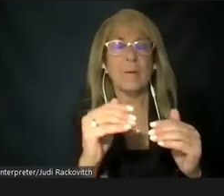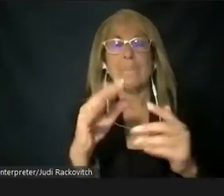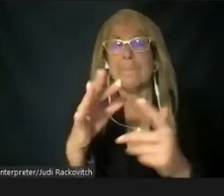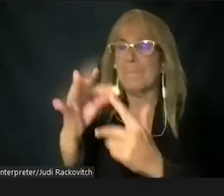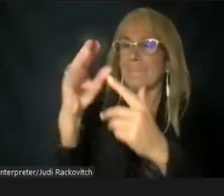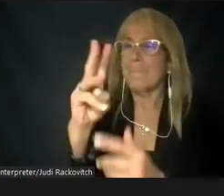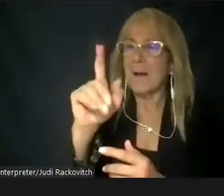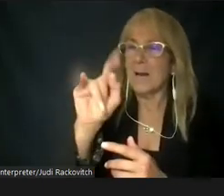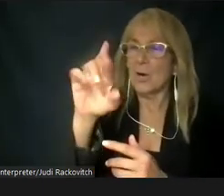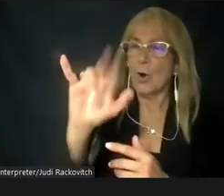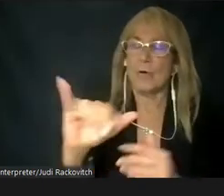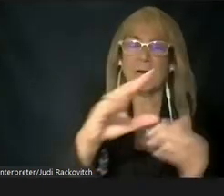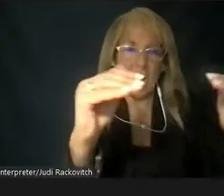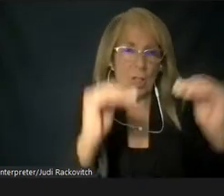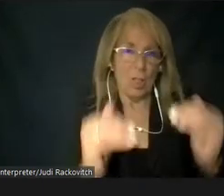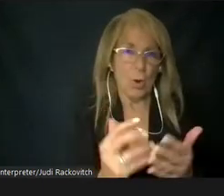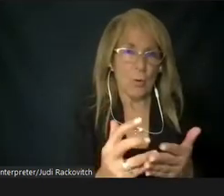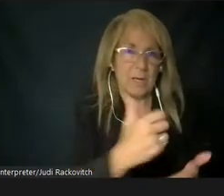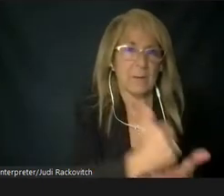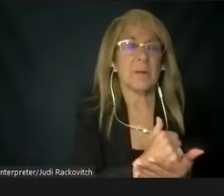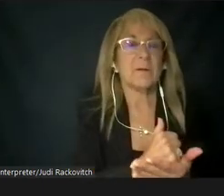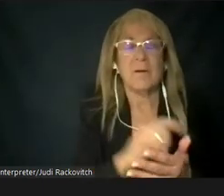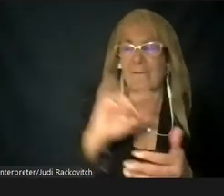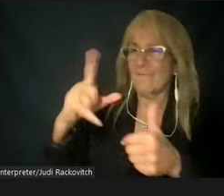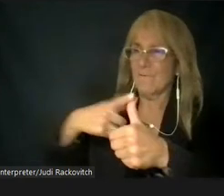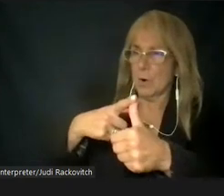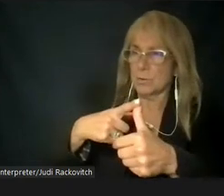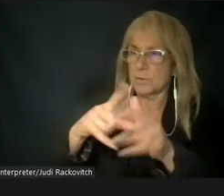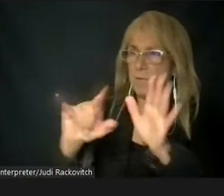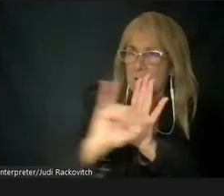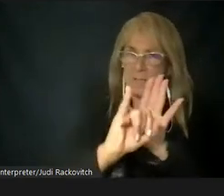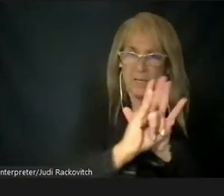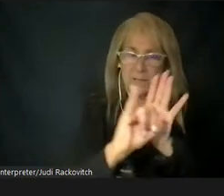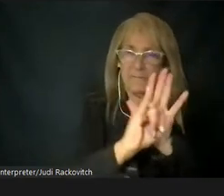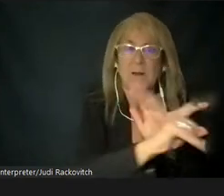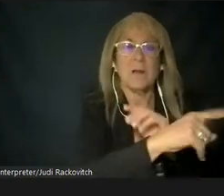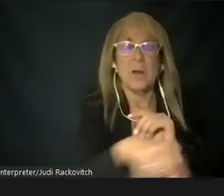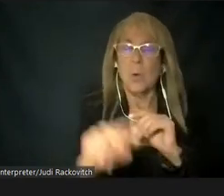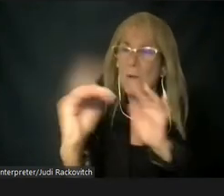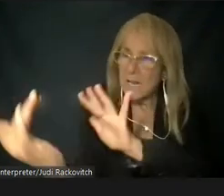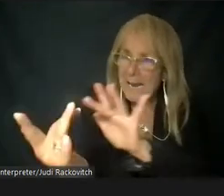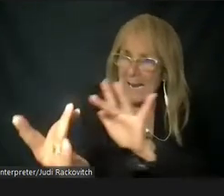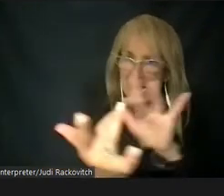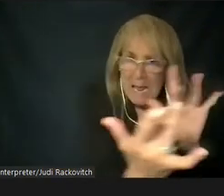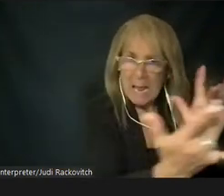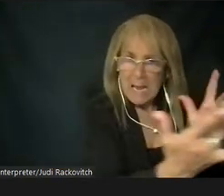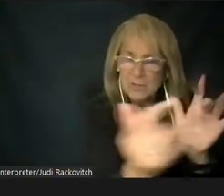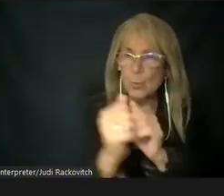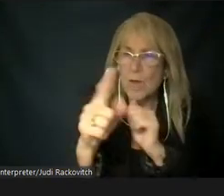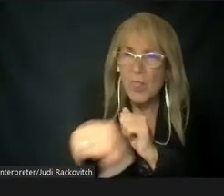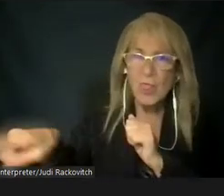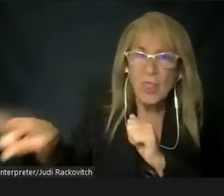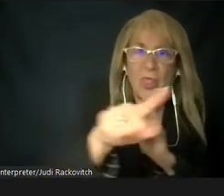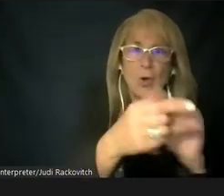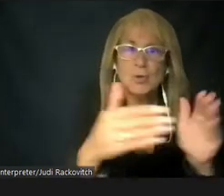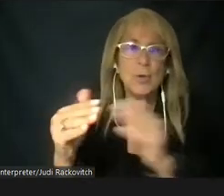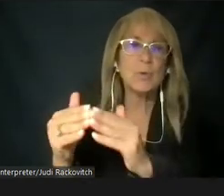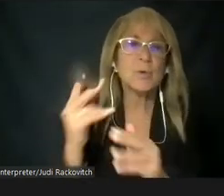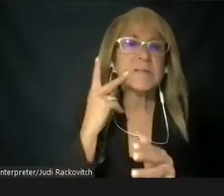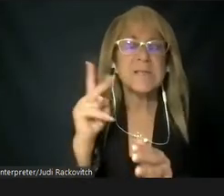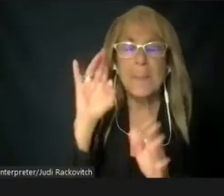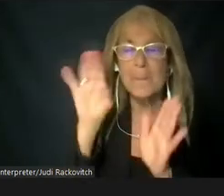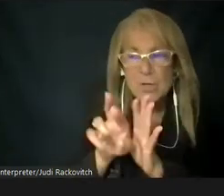populations and environmental justice communities. We engage in outreach with those communities, as you can see by the little picture on the right.